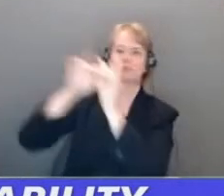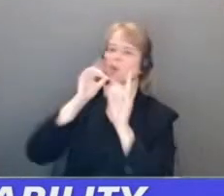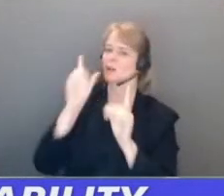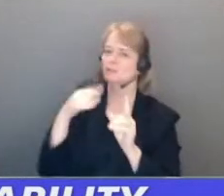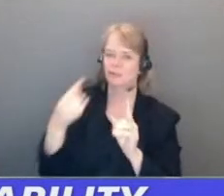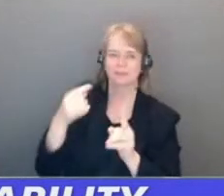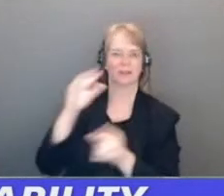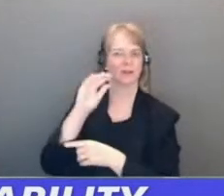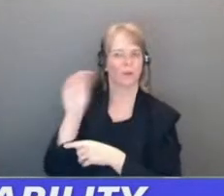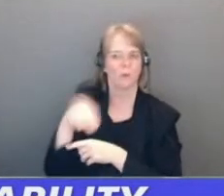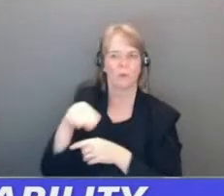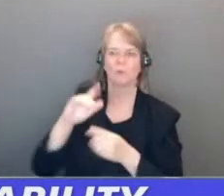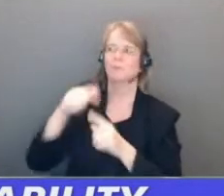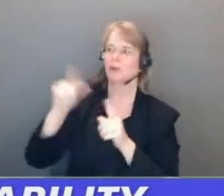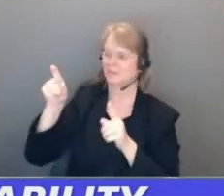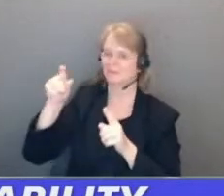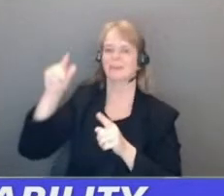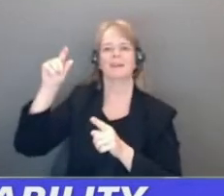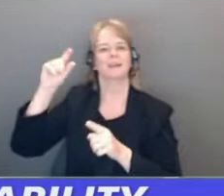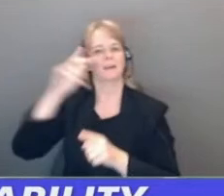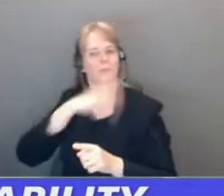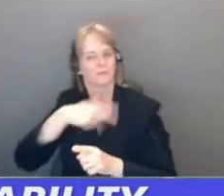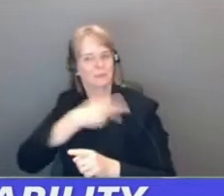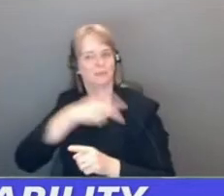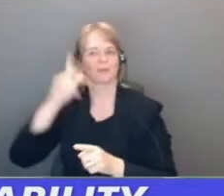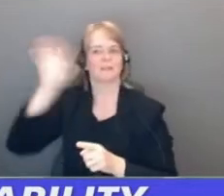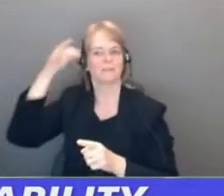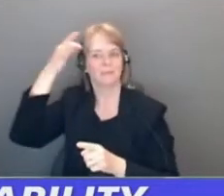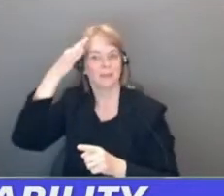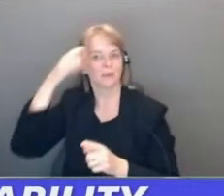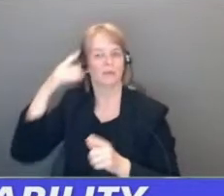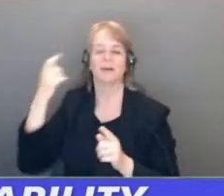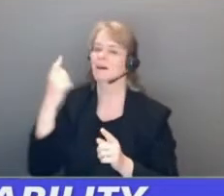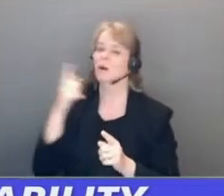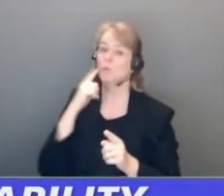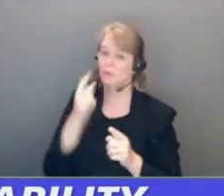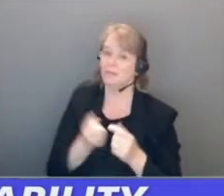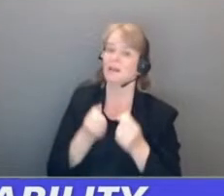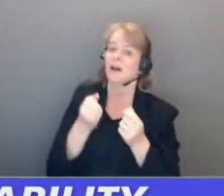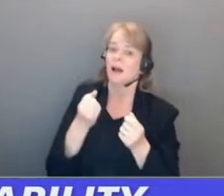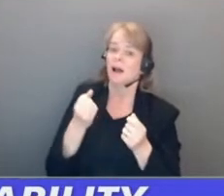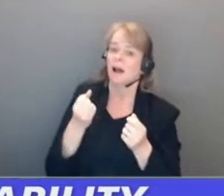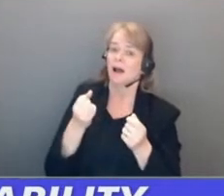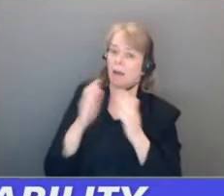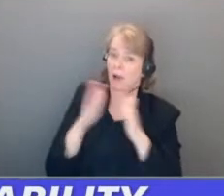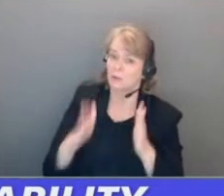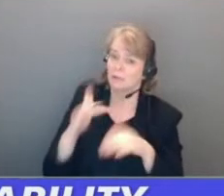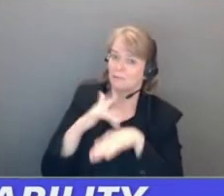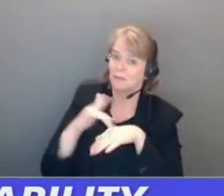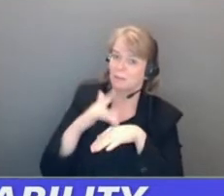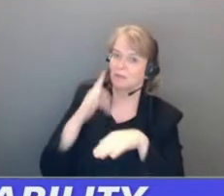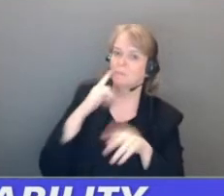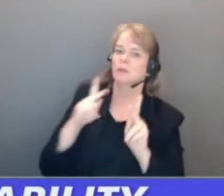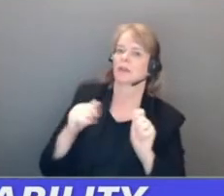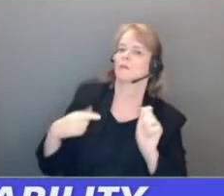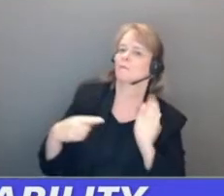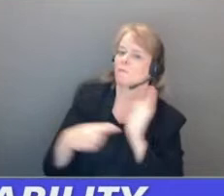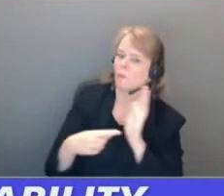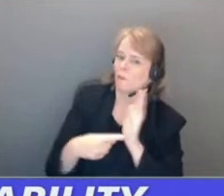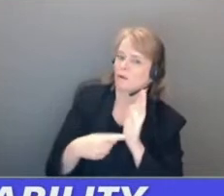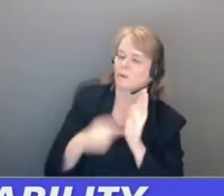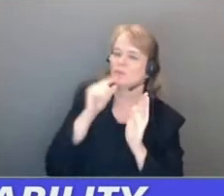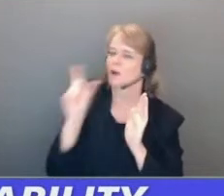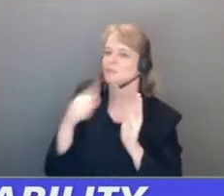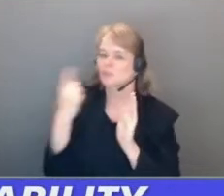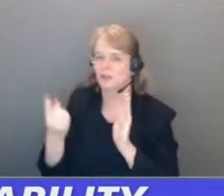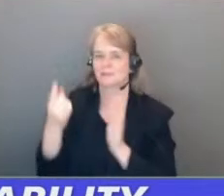affordability. And there's a big difference between the two. And Obviously, with the timing of this legislation, it leaves